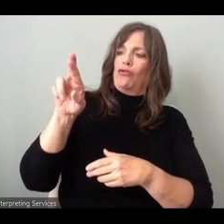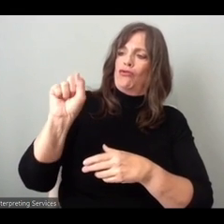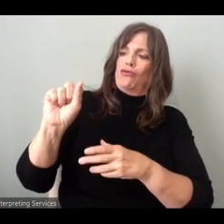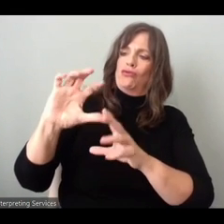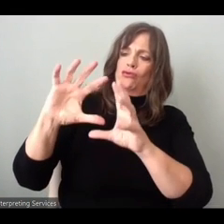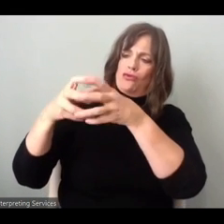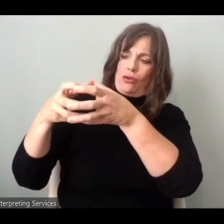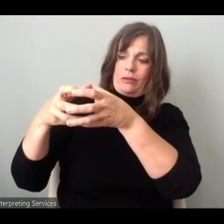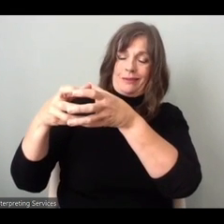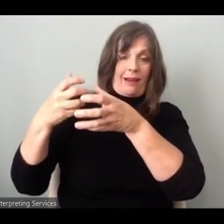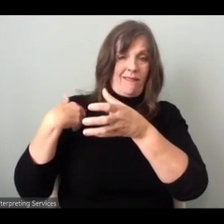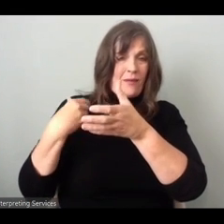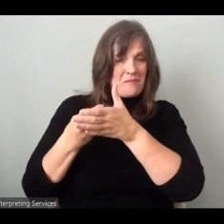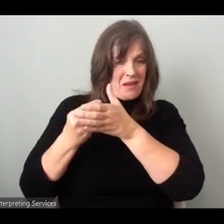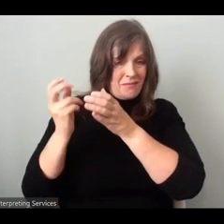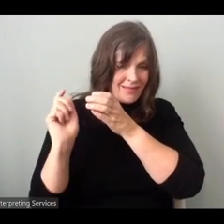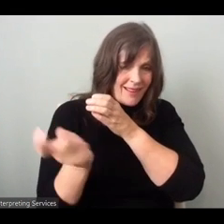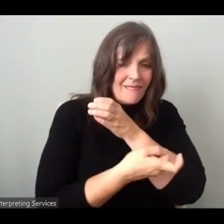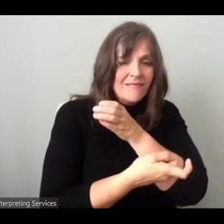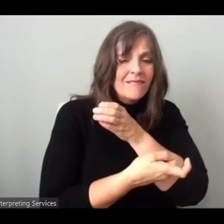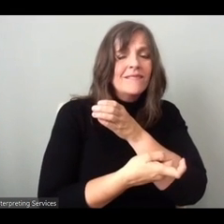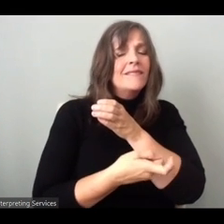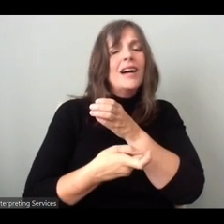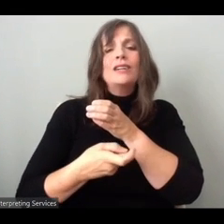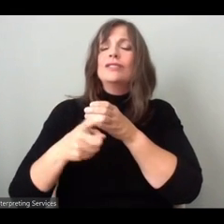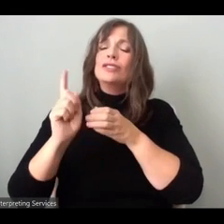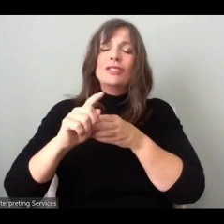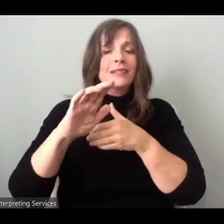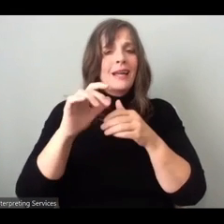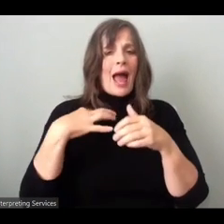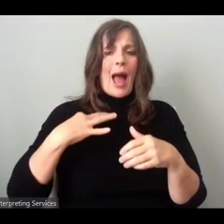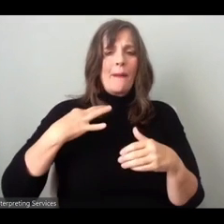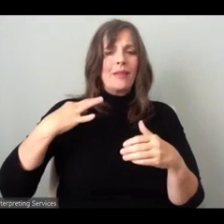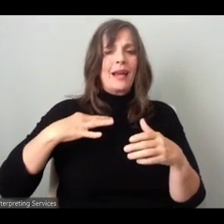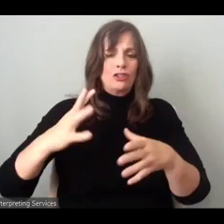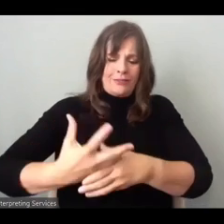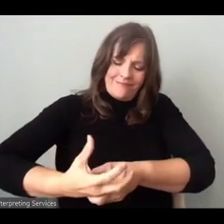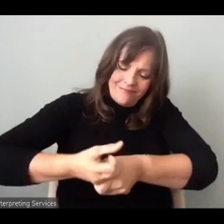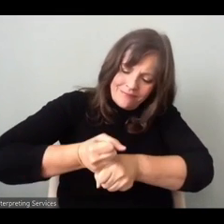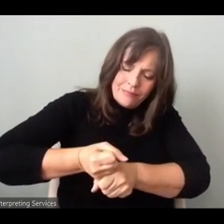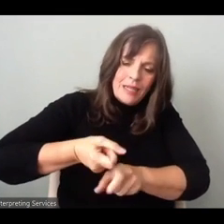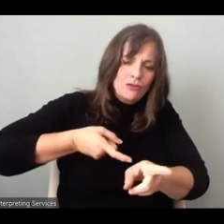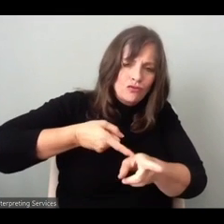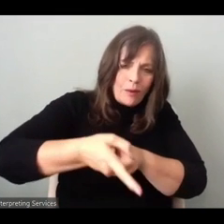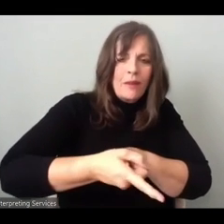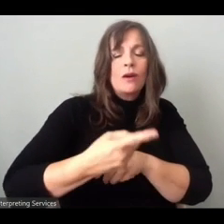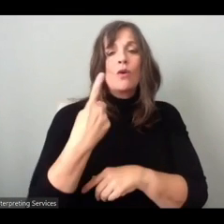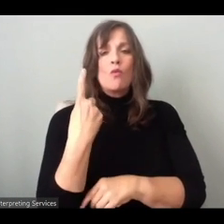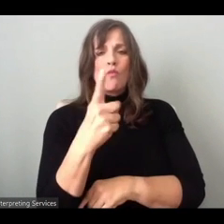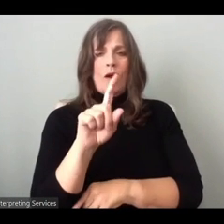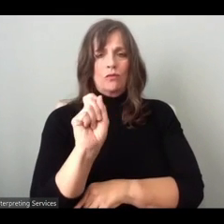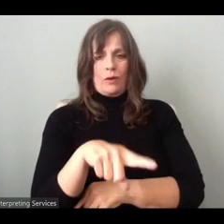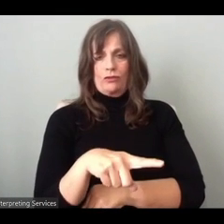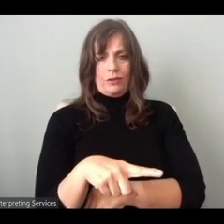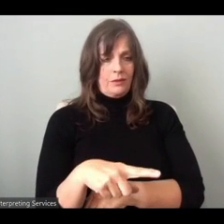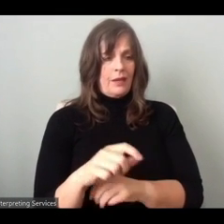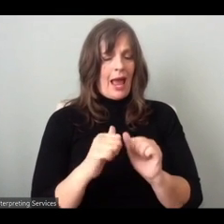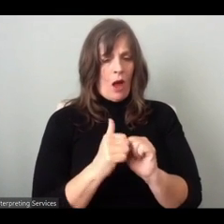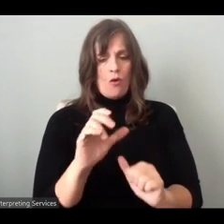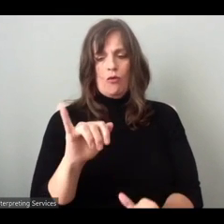any of our grantees, you know, that can contact us, and we'll get back to them with that information ASAP.